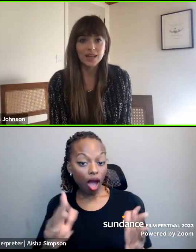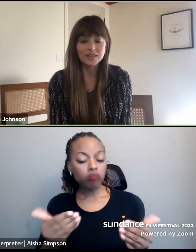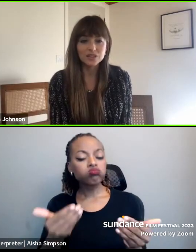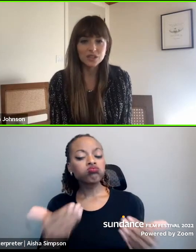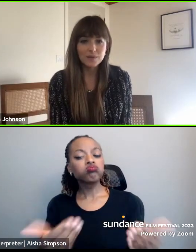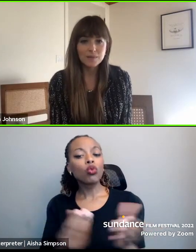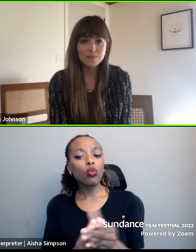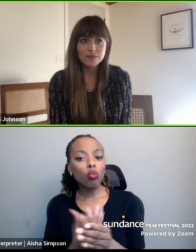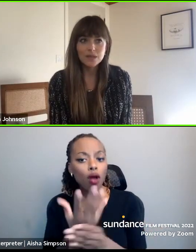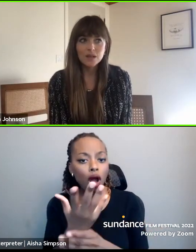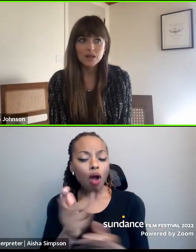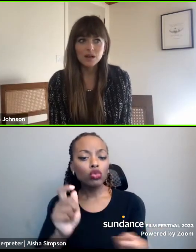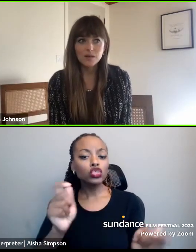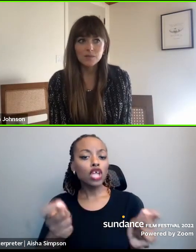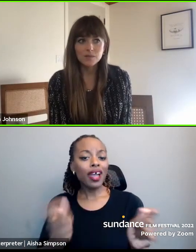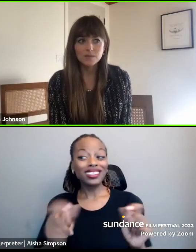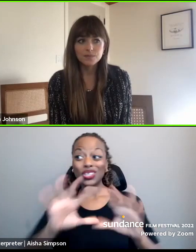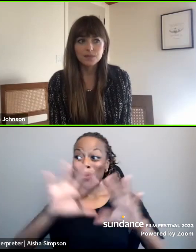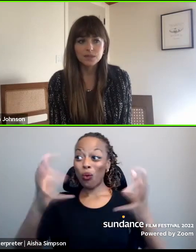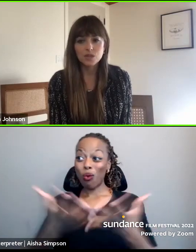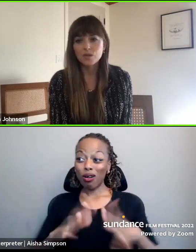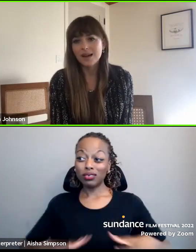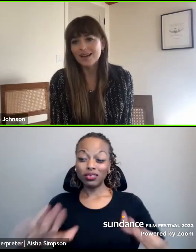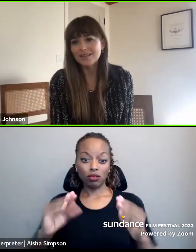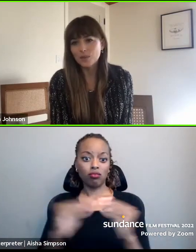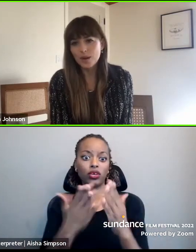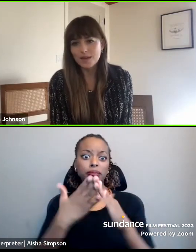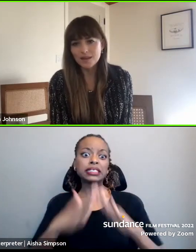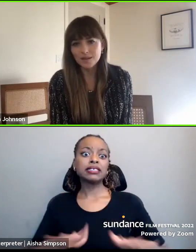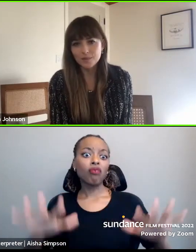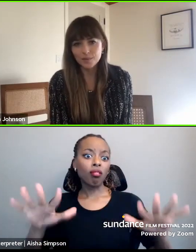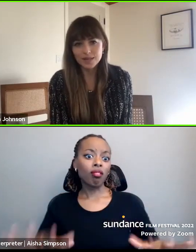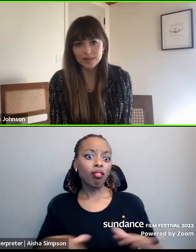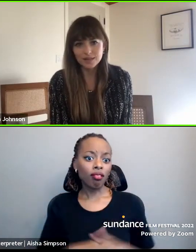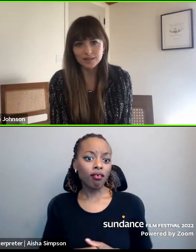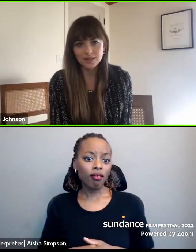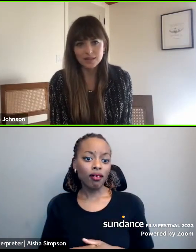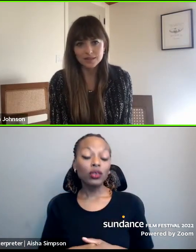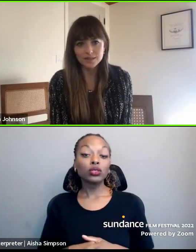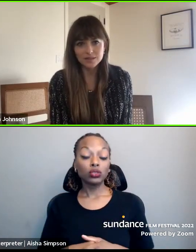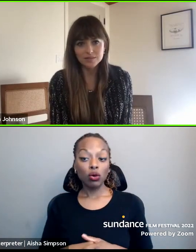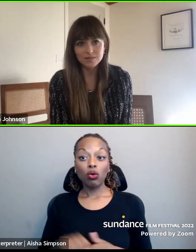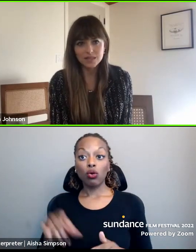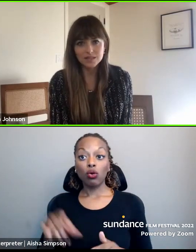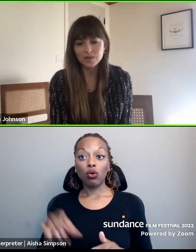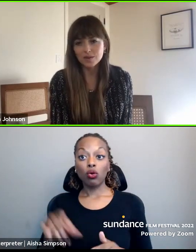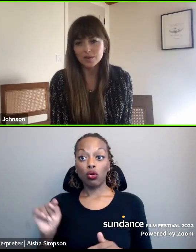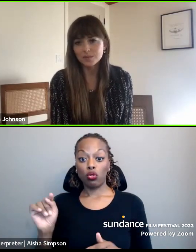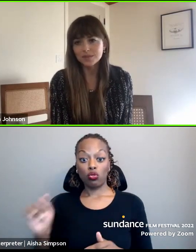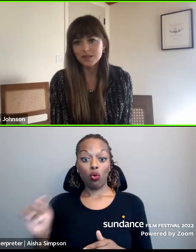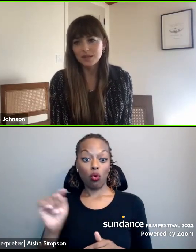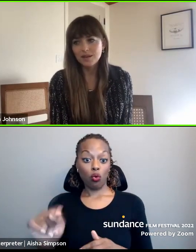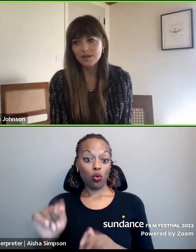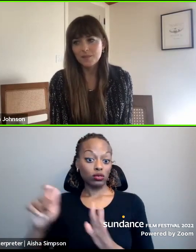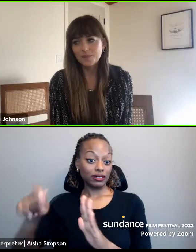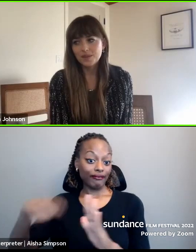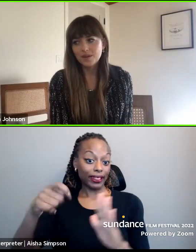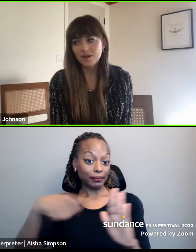and change. And so I guess the women that were written in these